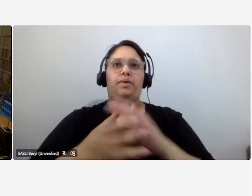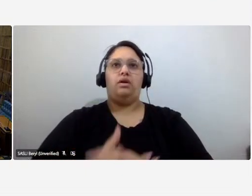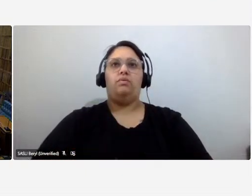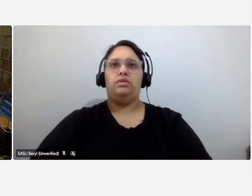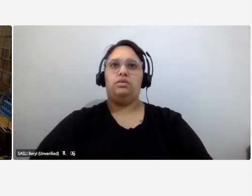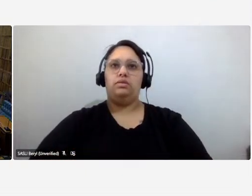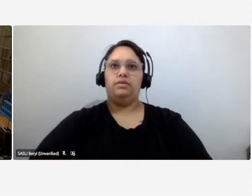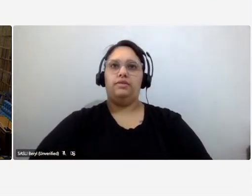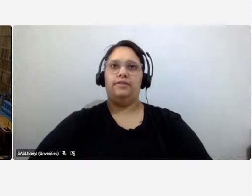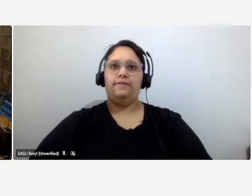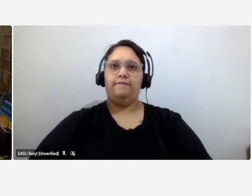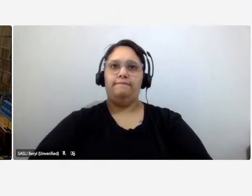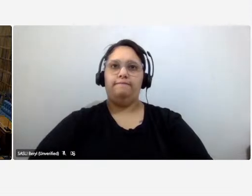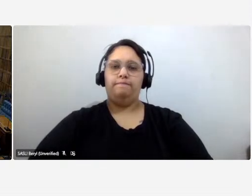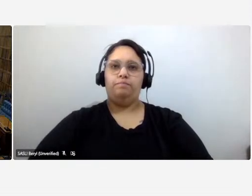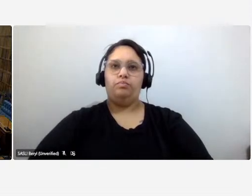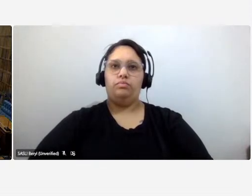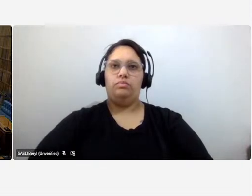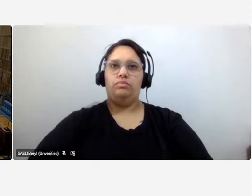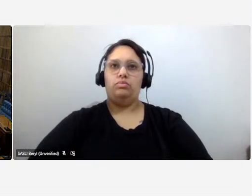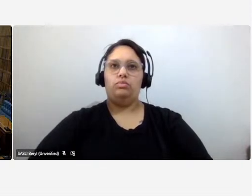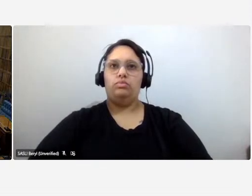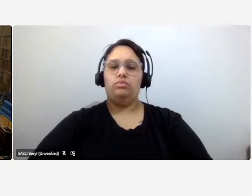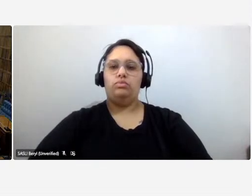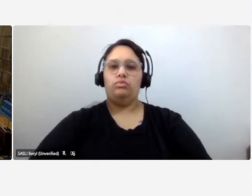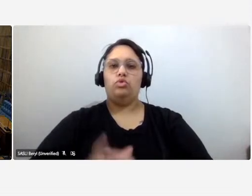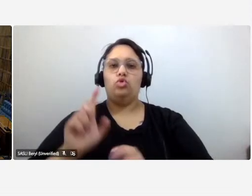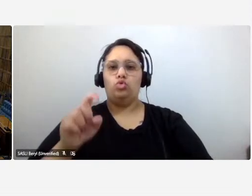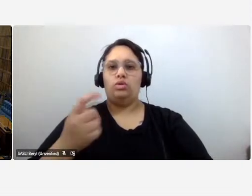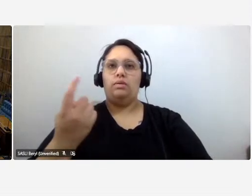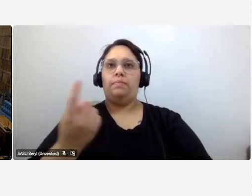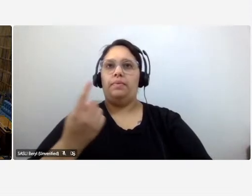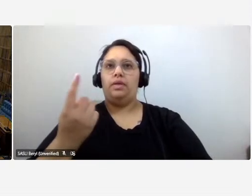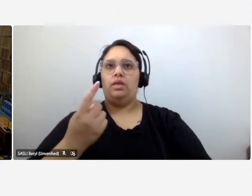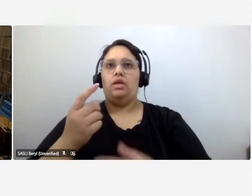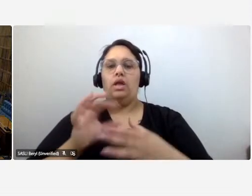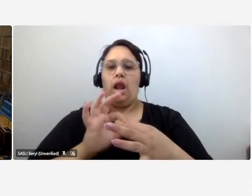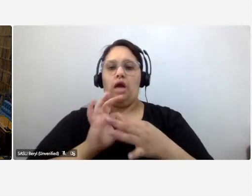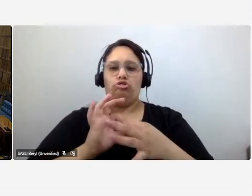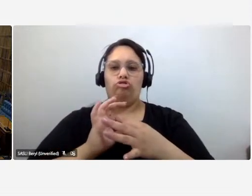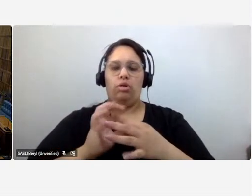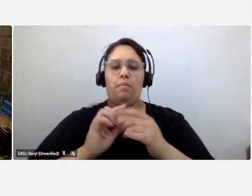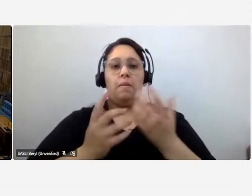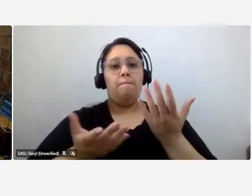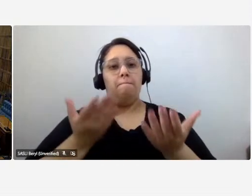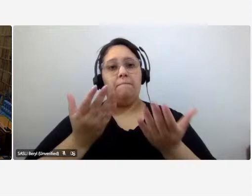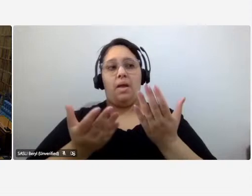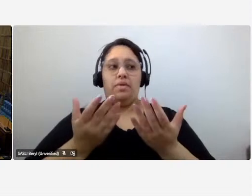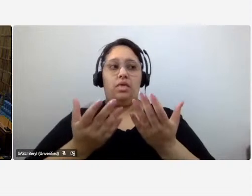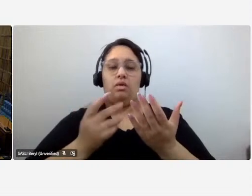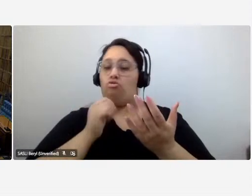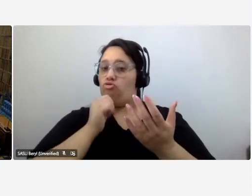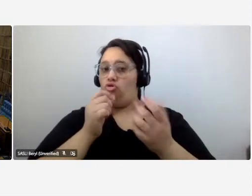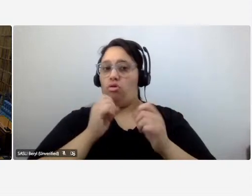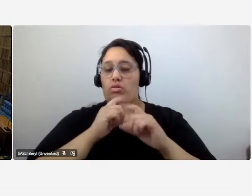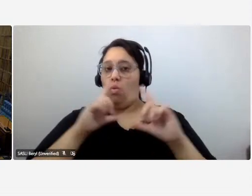You know, that there should be a relationship, and perhaps you may not be